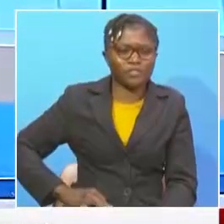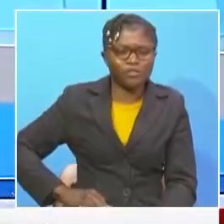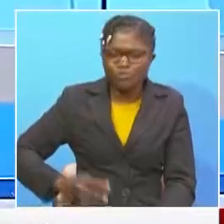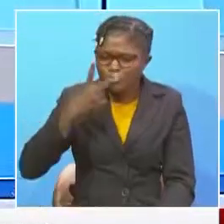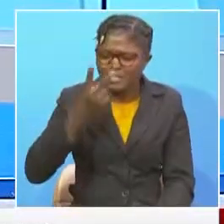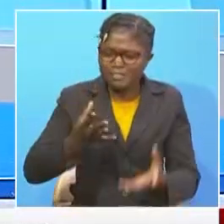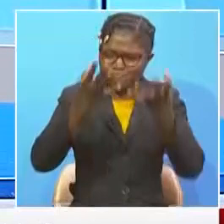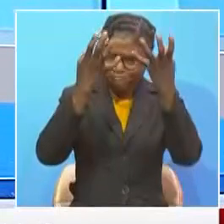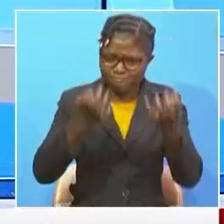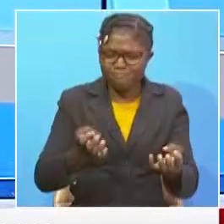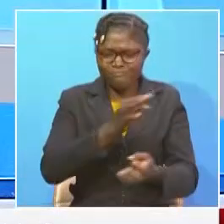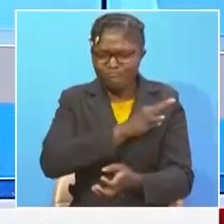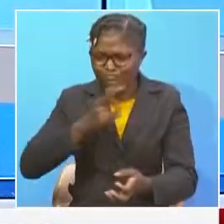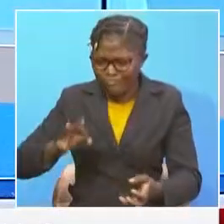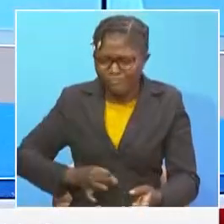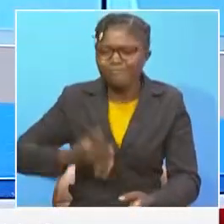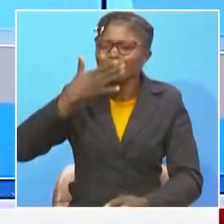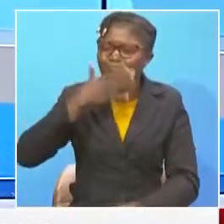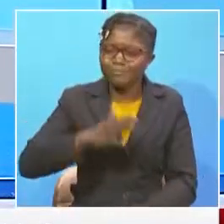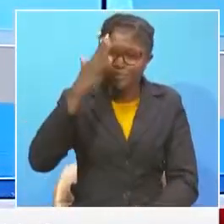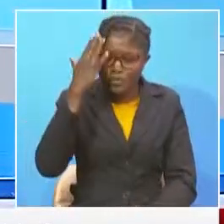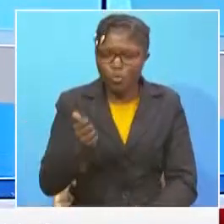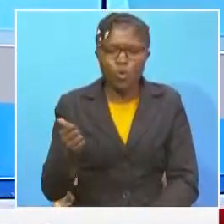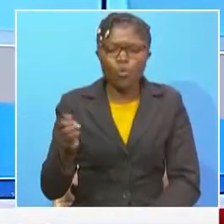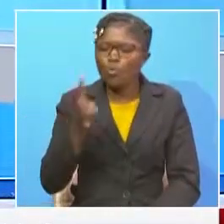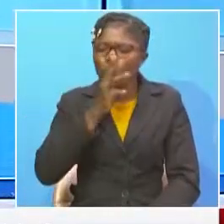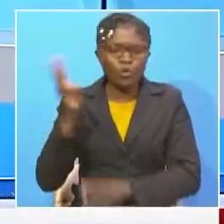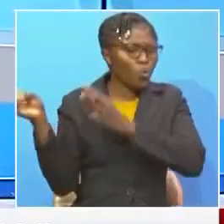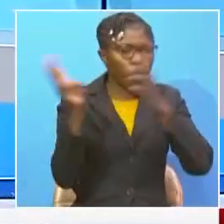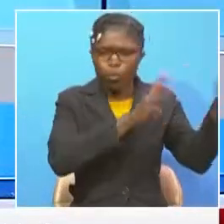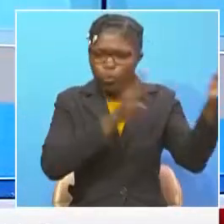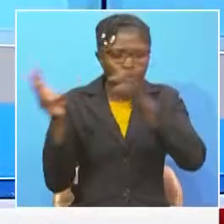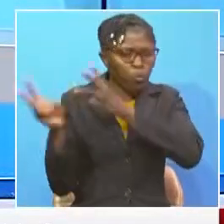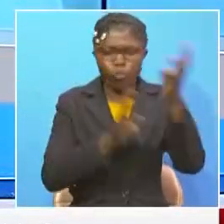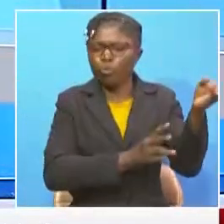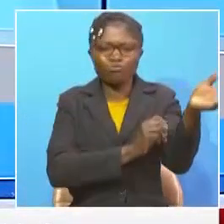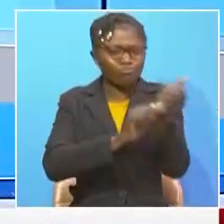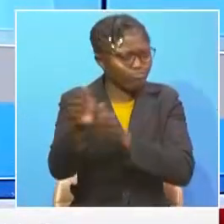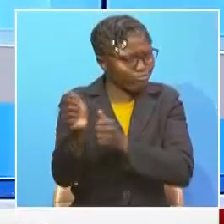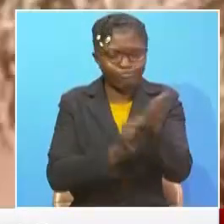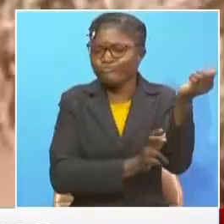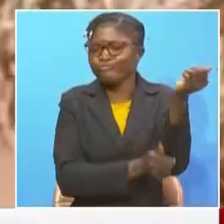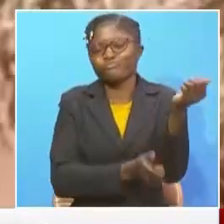droughts, Kaputa was affected by floods which destroyed crops. We have more in this report.